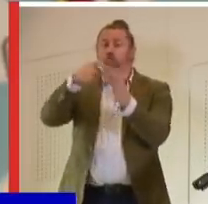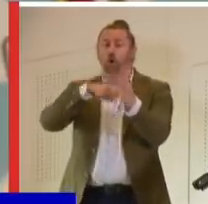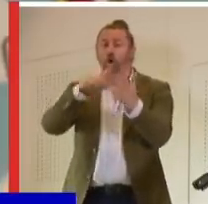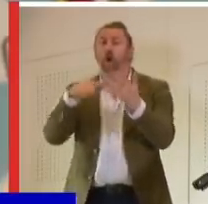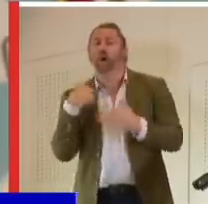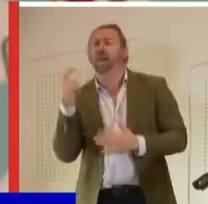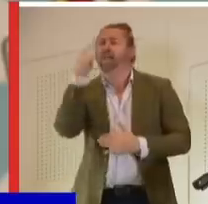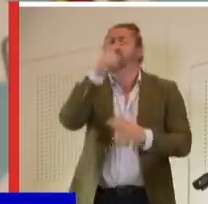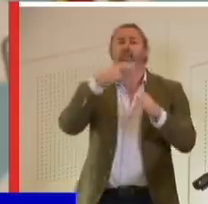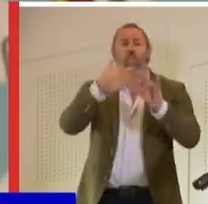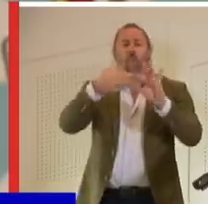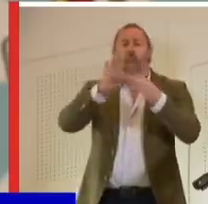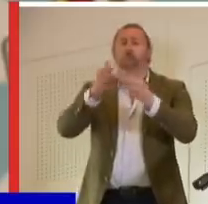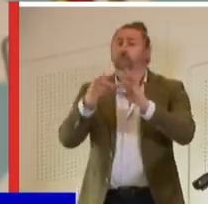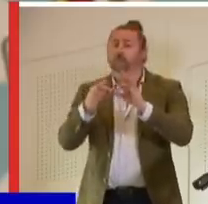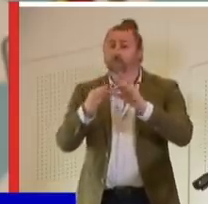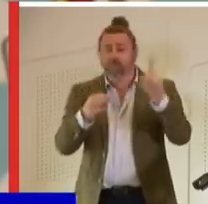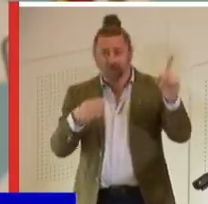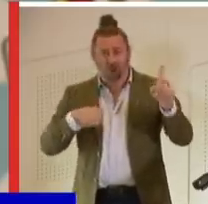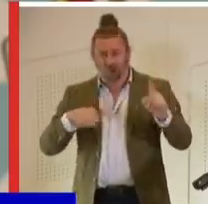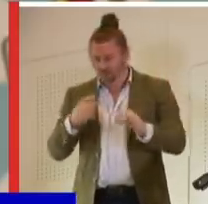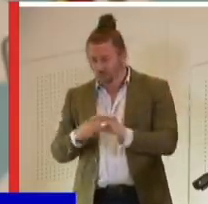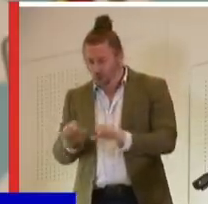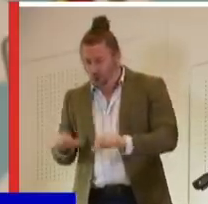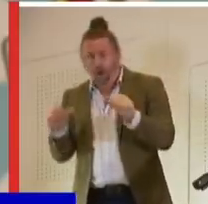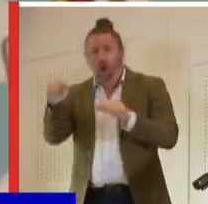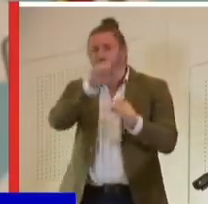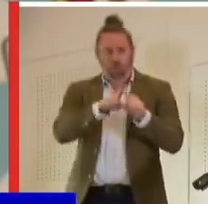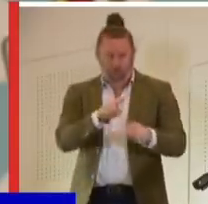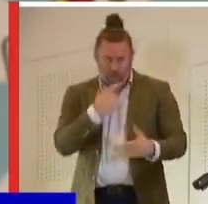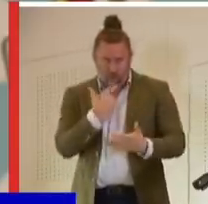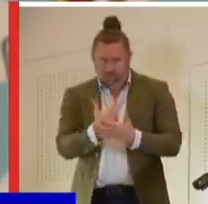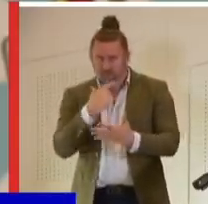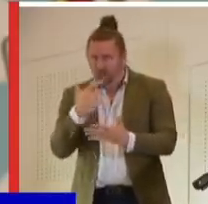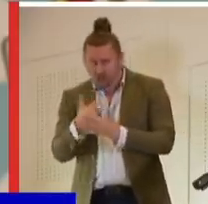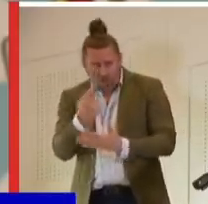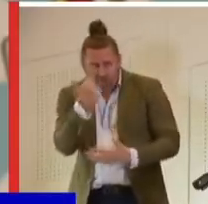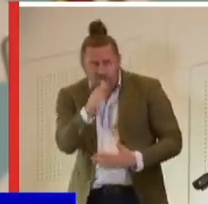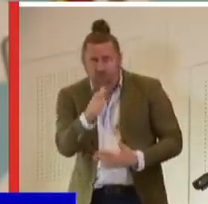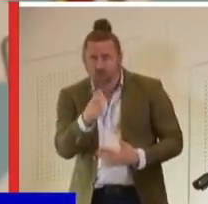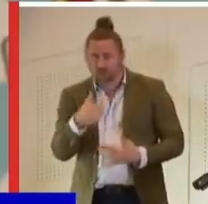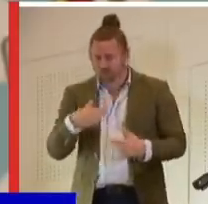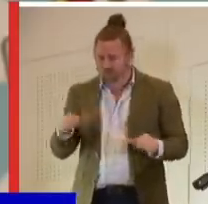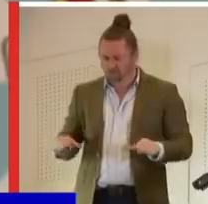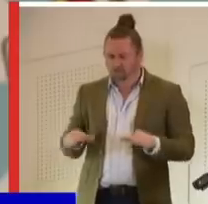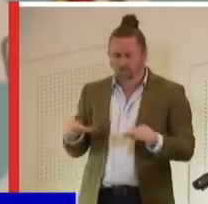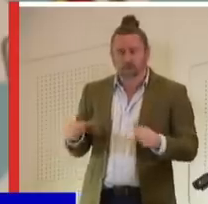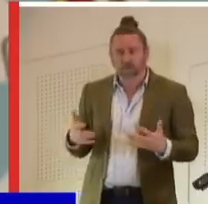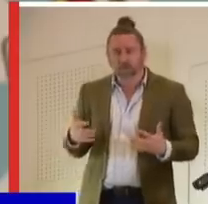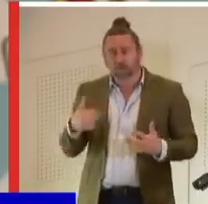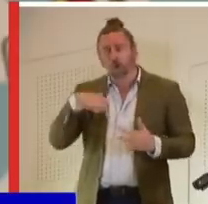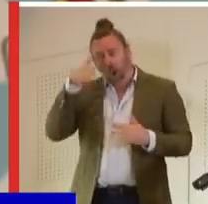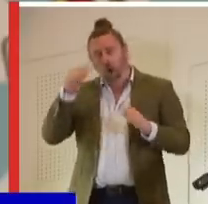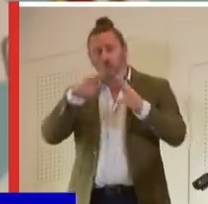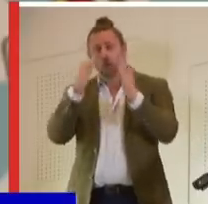them that we have been able to weather the Delta storm. But we know that the world is a big place, and there are families across